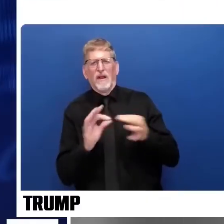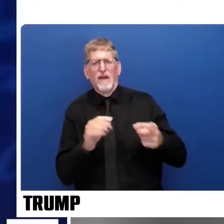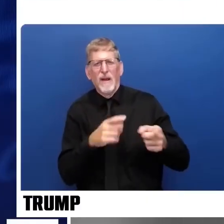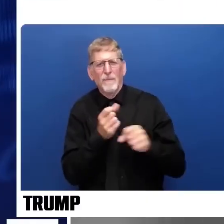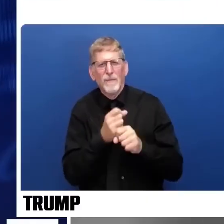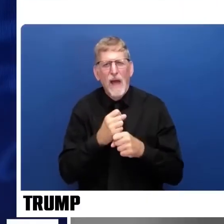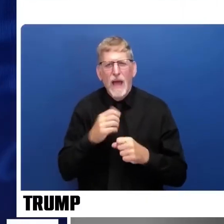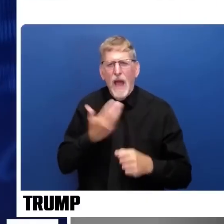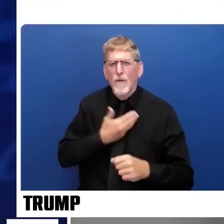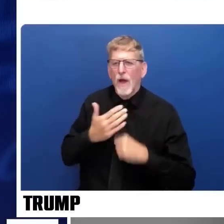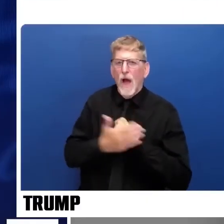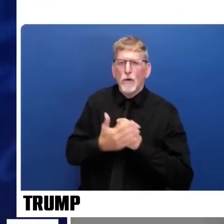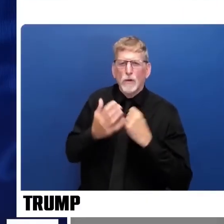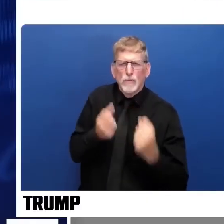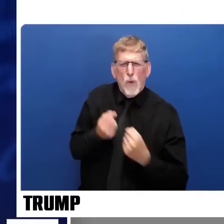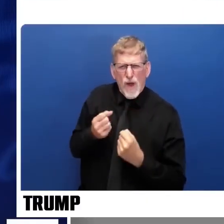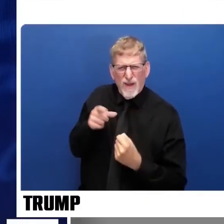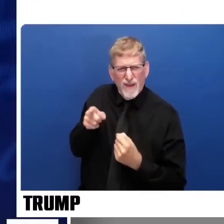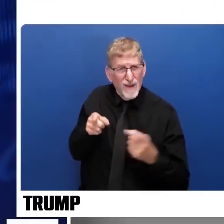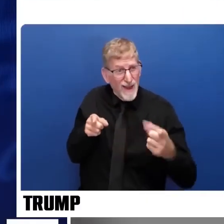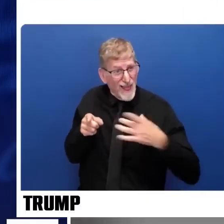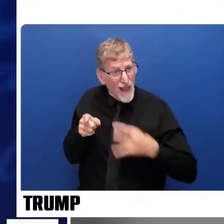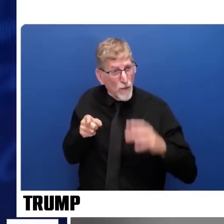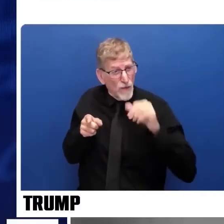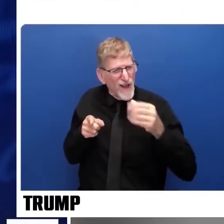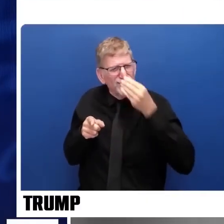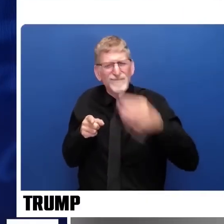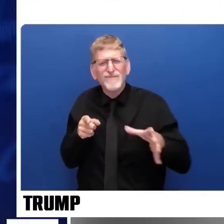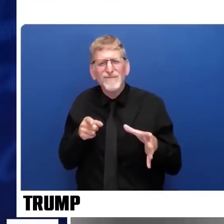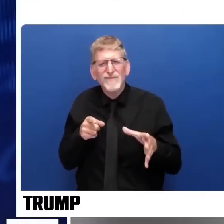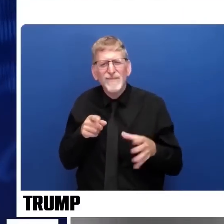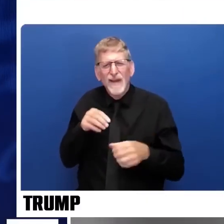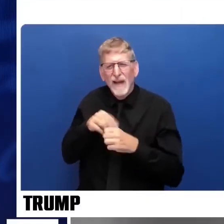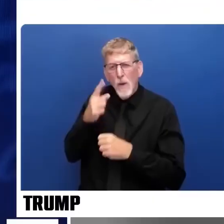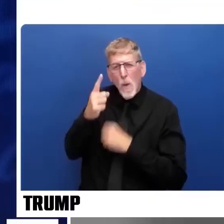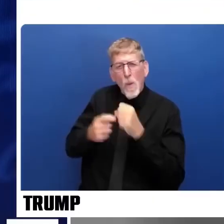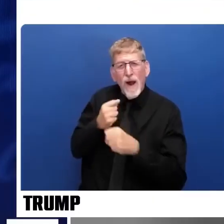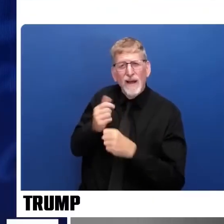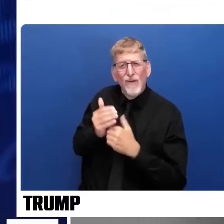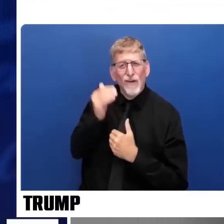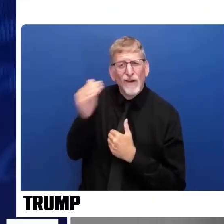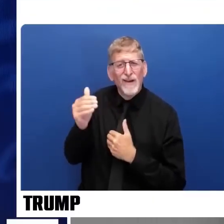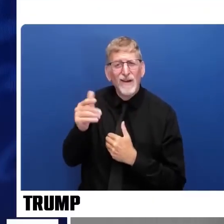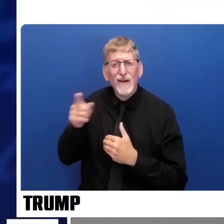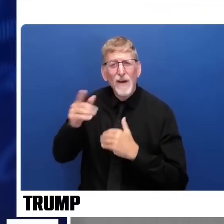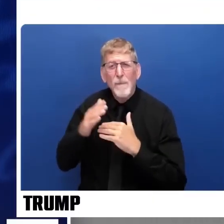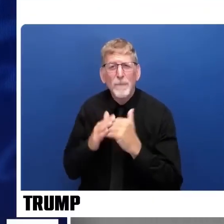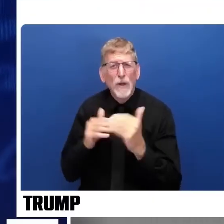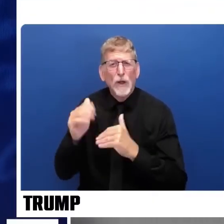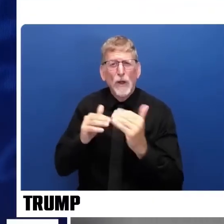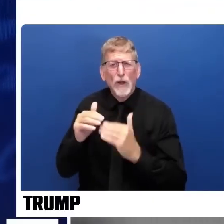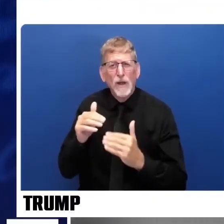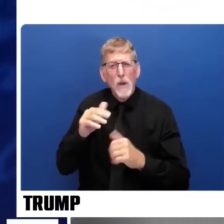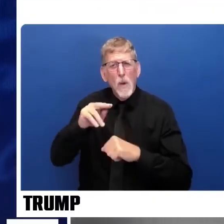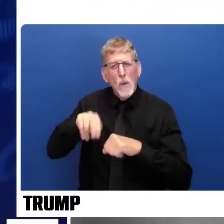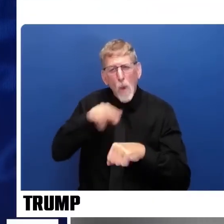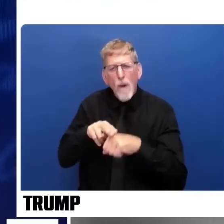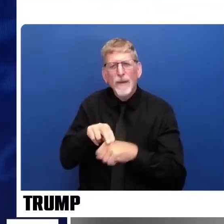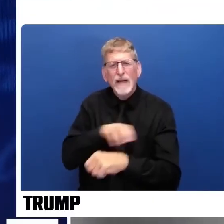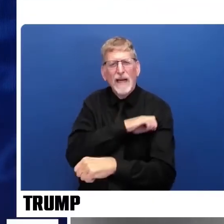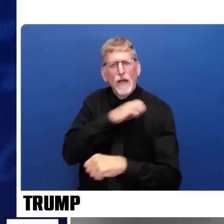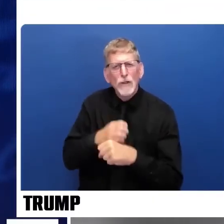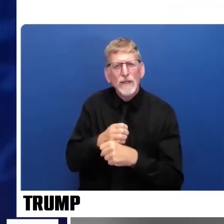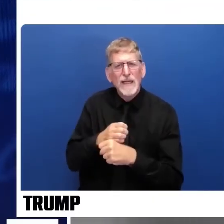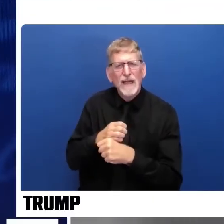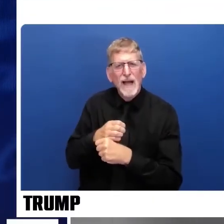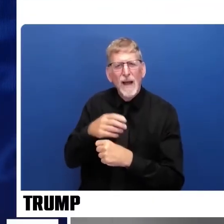not. Germany tried that, and within 1 year, they were back to building normal energy plants. We're not ready for